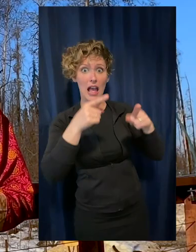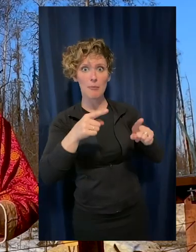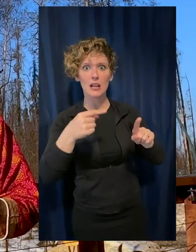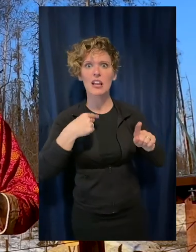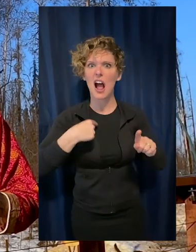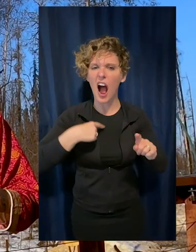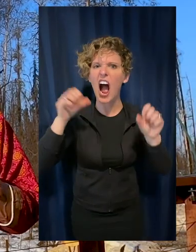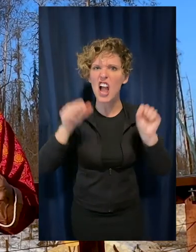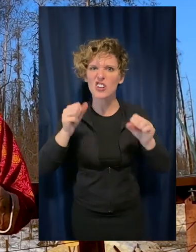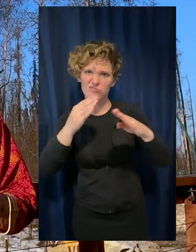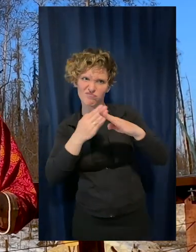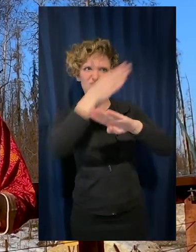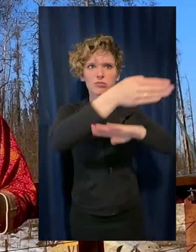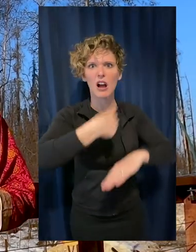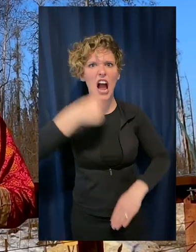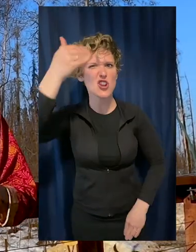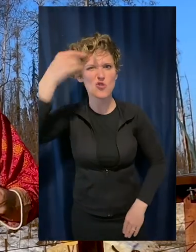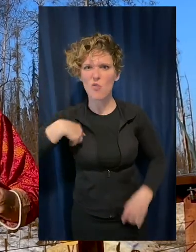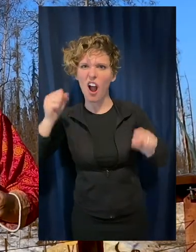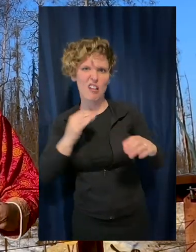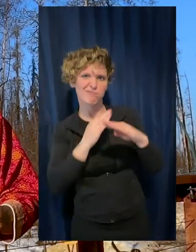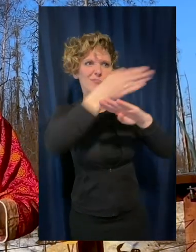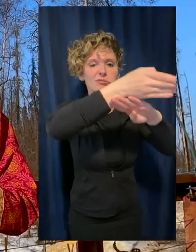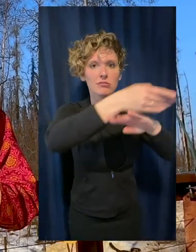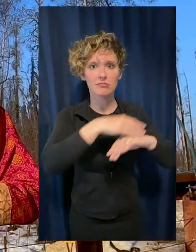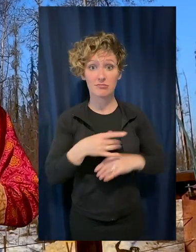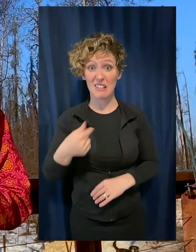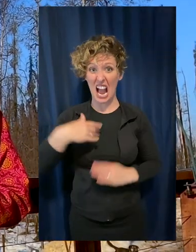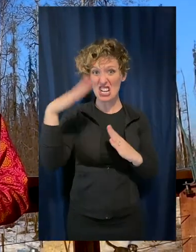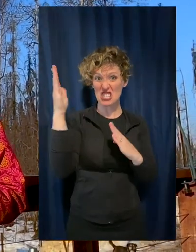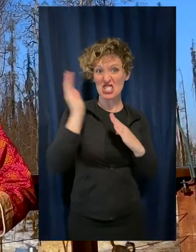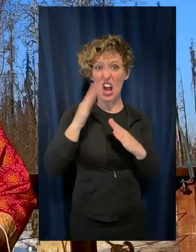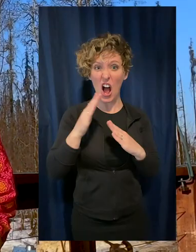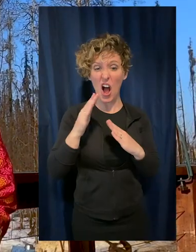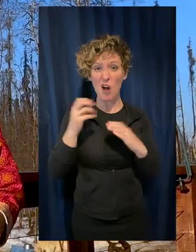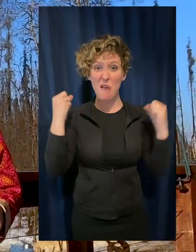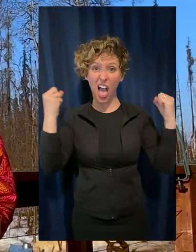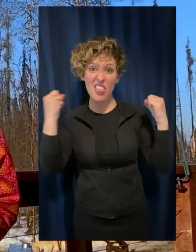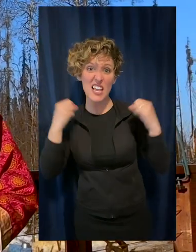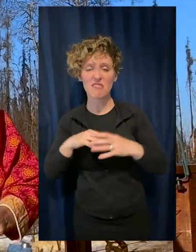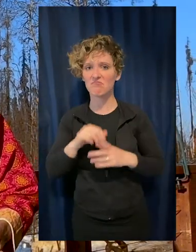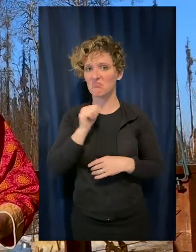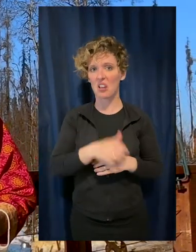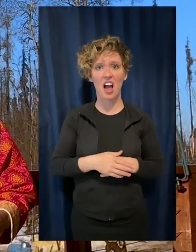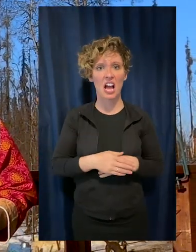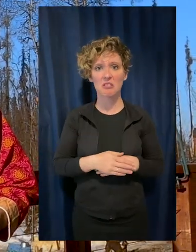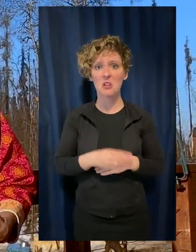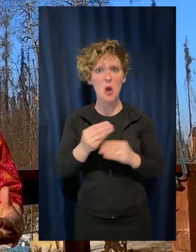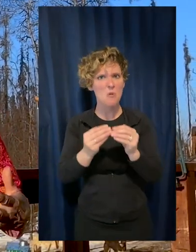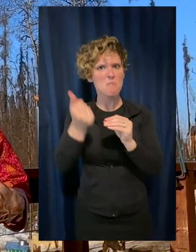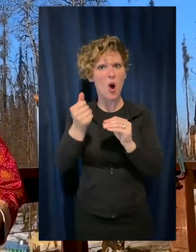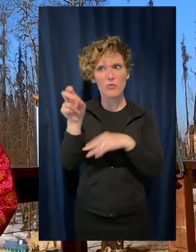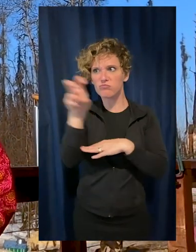best suited for it. I was never considered a top athlete. I was never considered to be the top most adventuresome